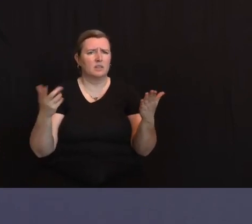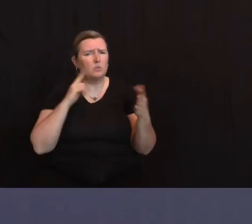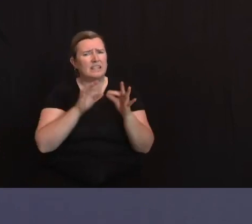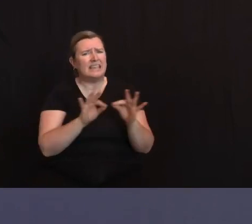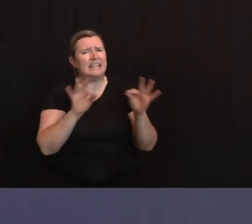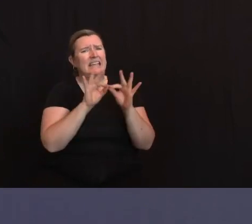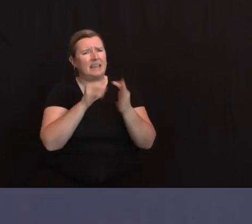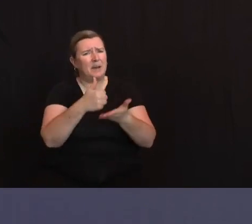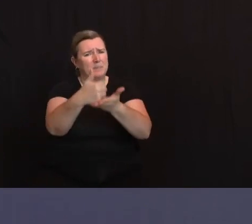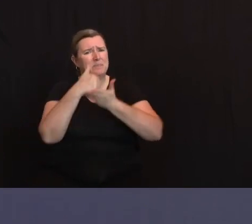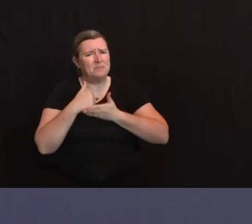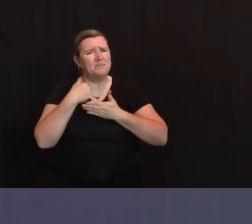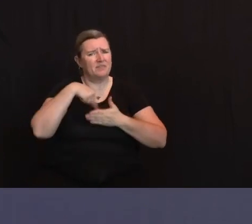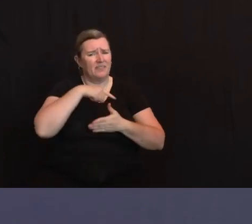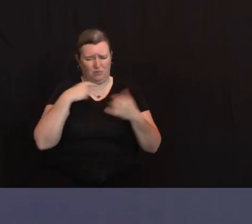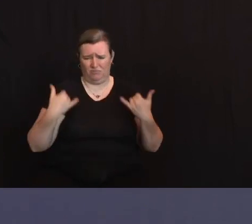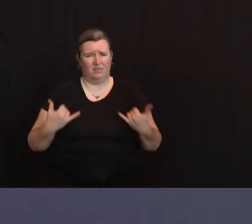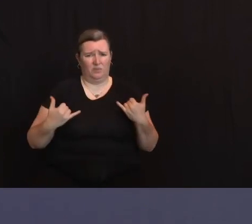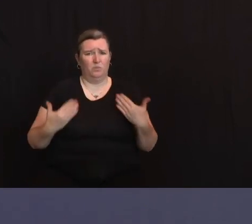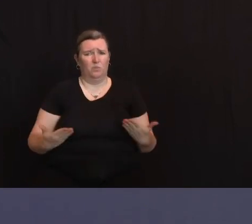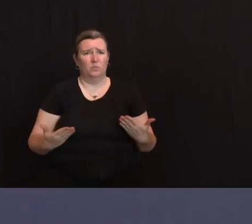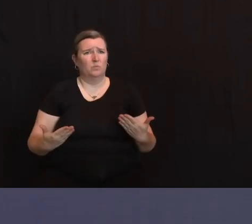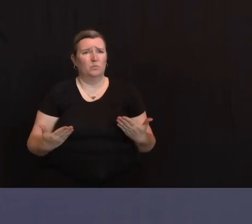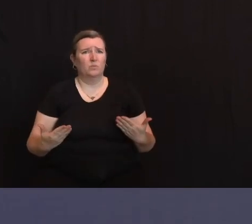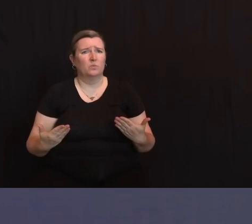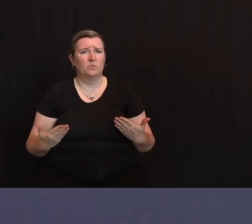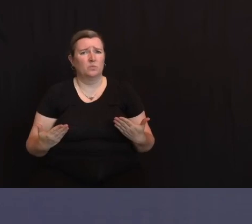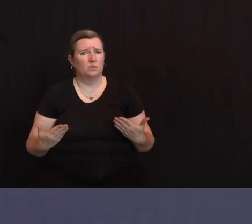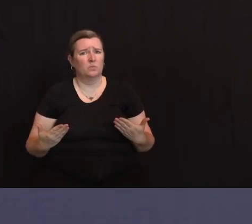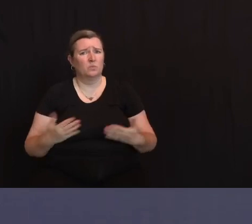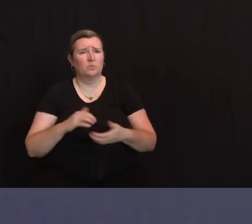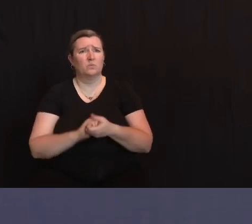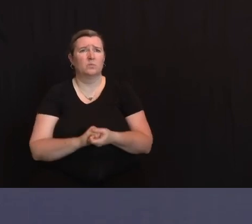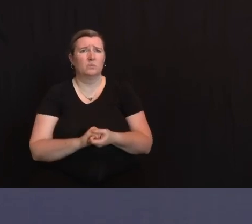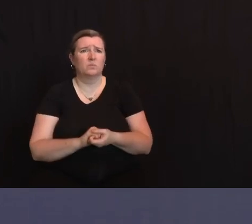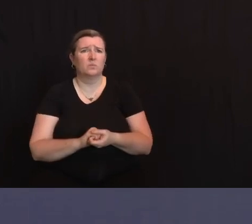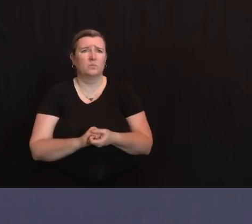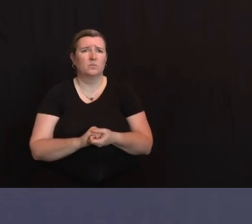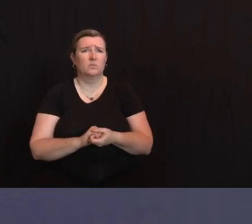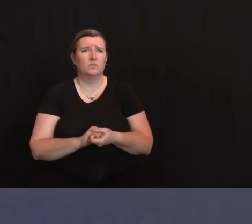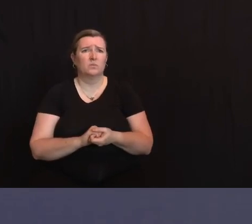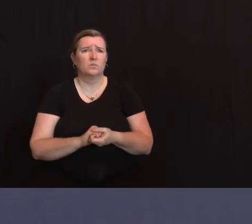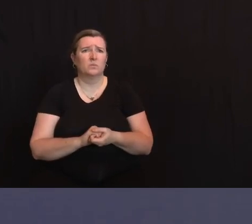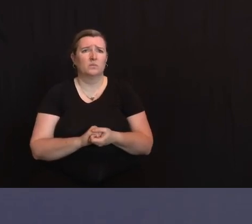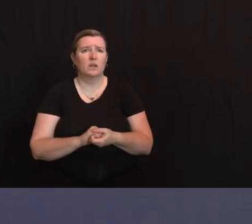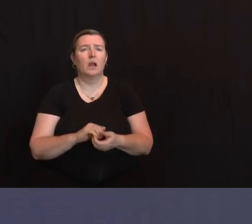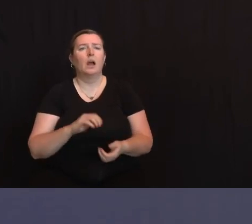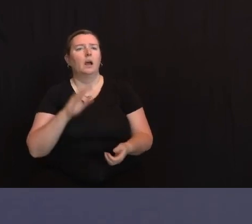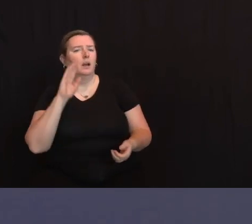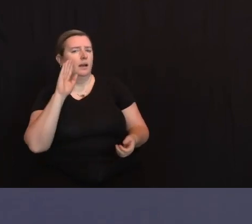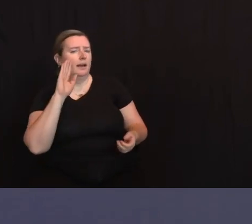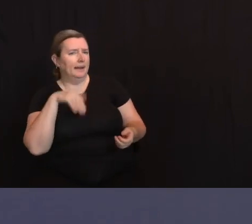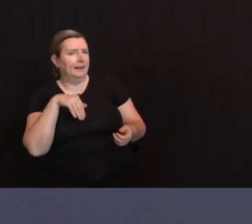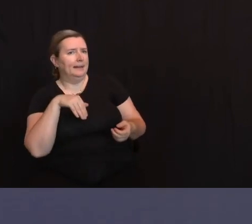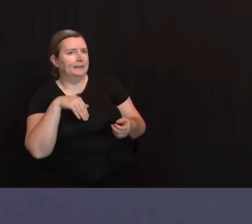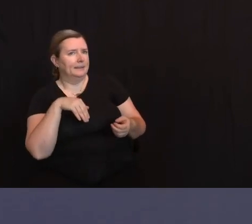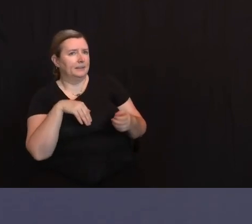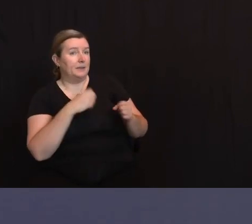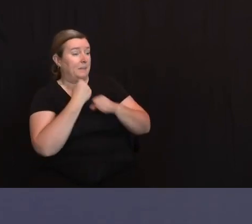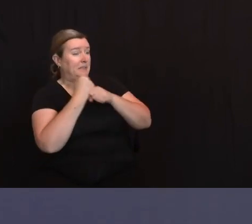you. I was going to say with Major League Baseball's new rules on no spitting, we've had to change course, but I won't say that.